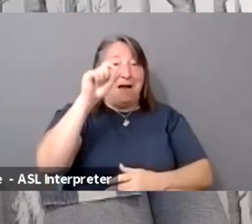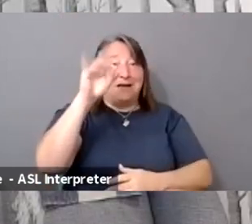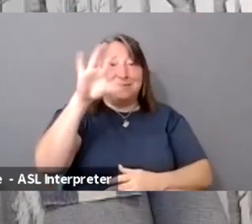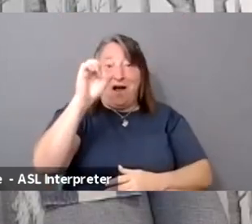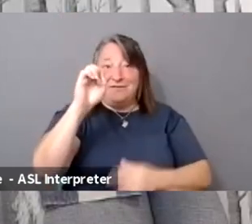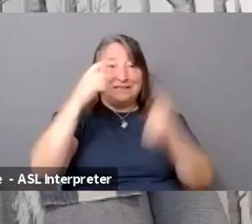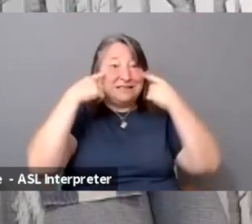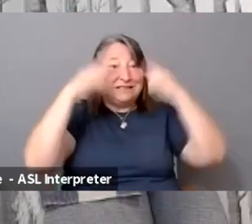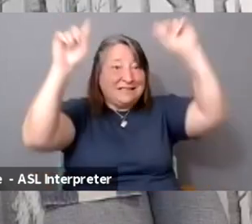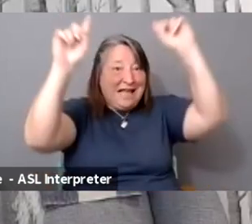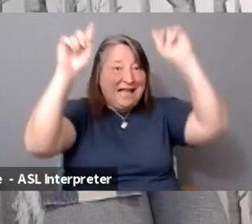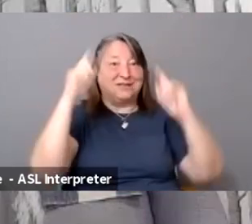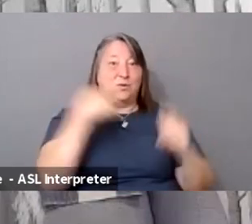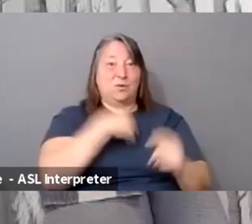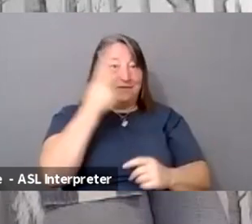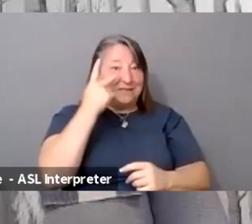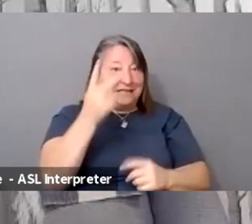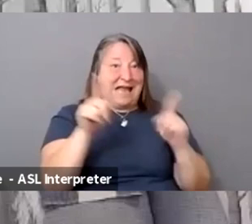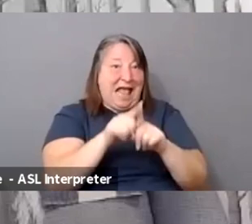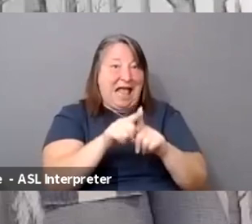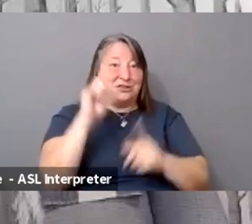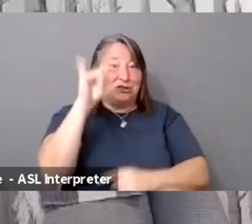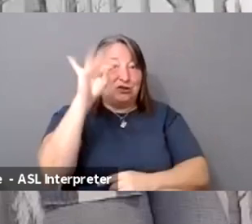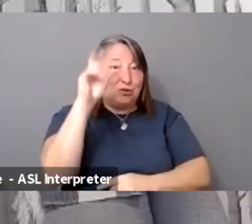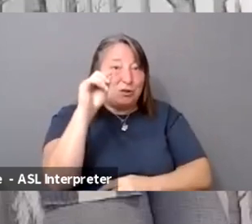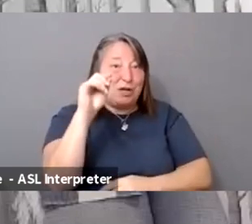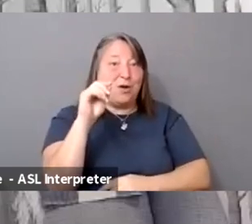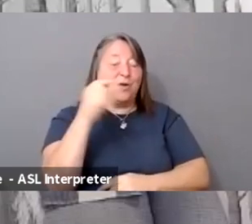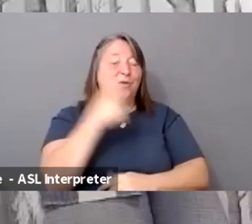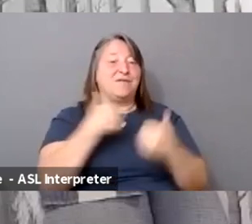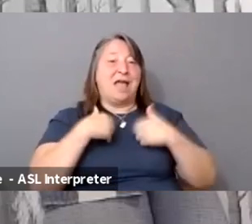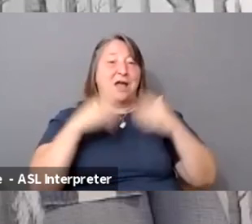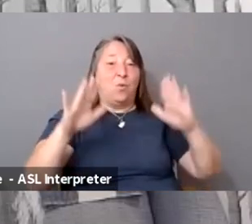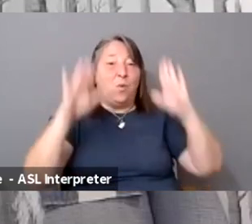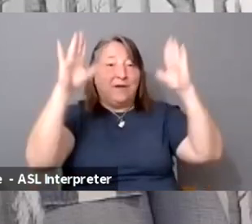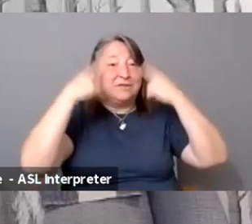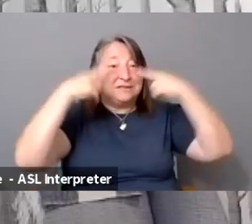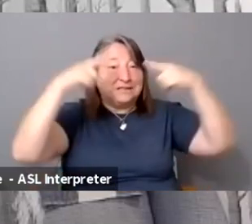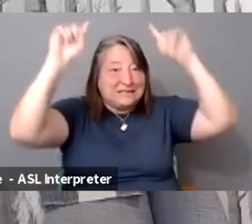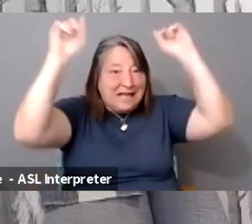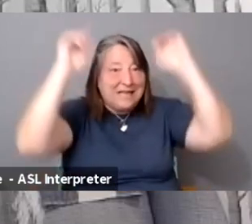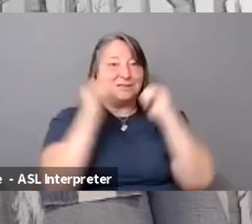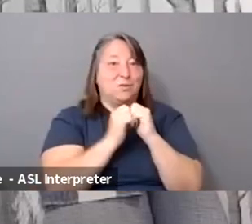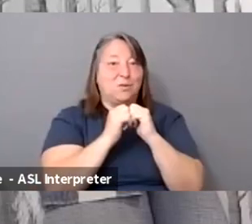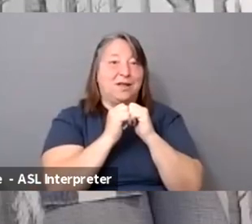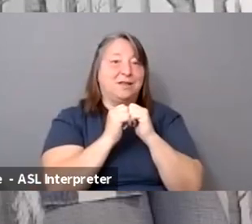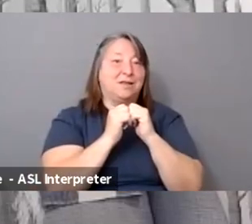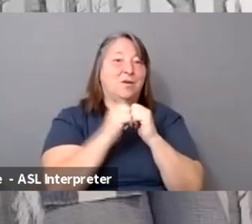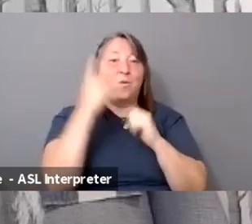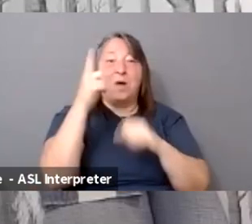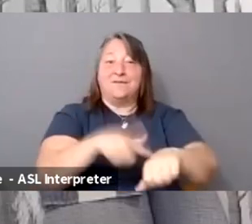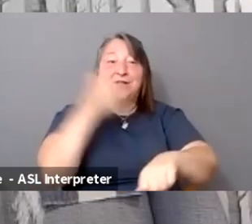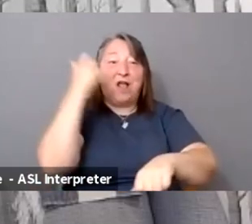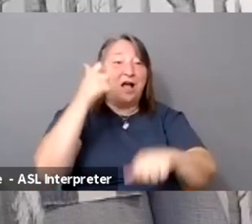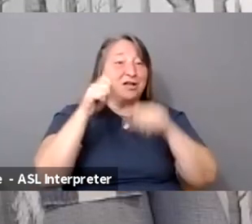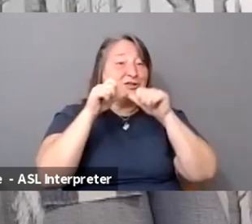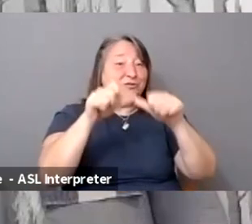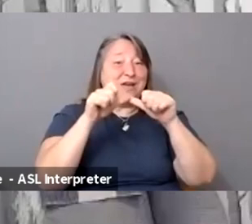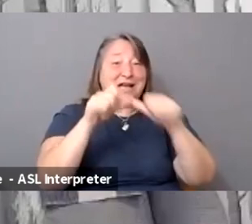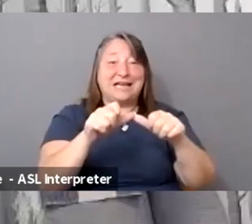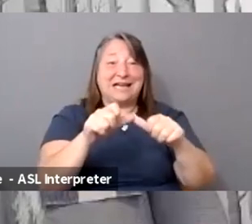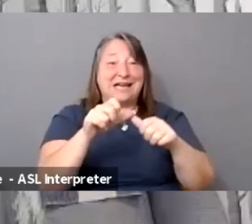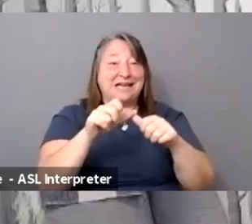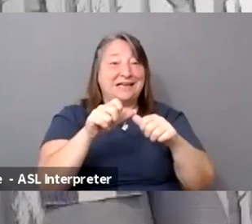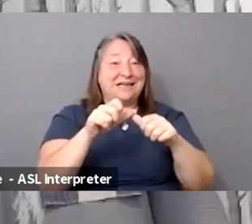studio. We've had incredible success with one of the longest running franchises in the business, which